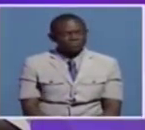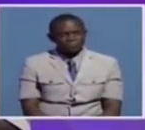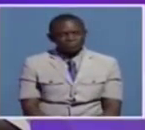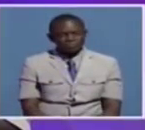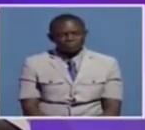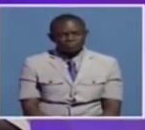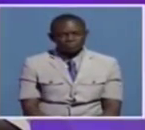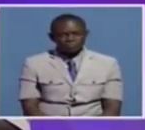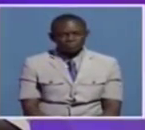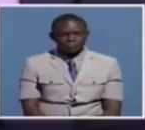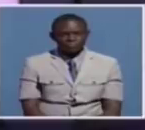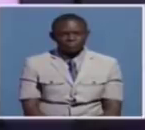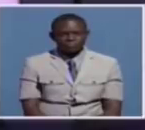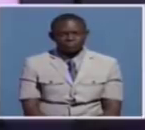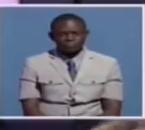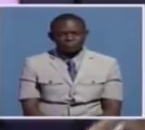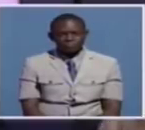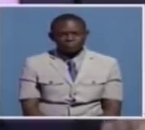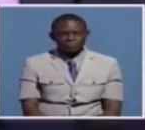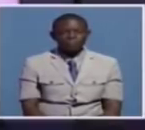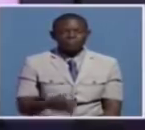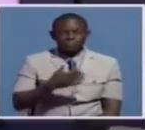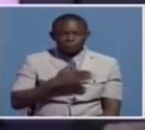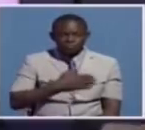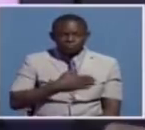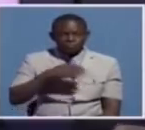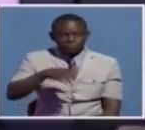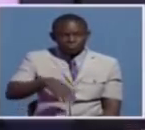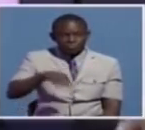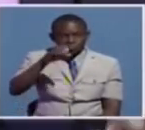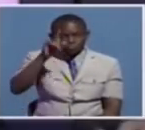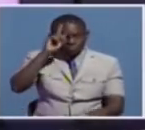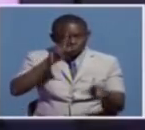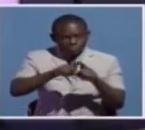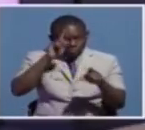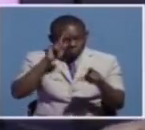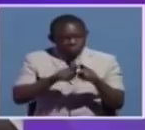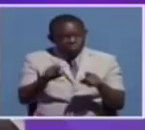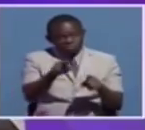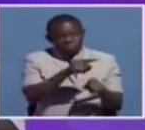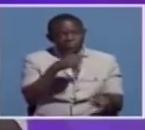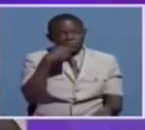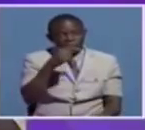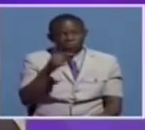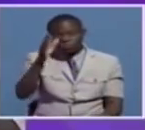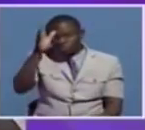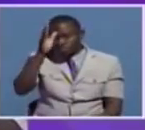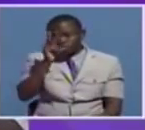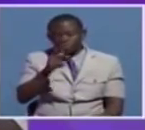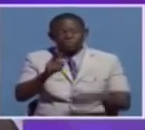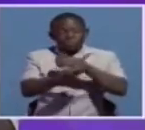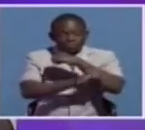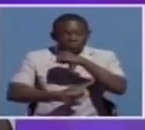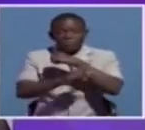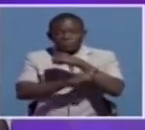law. And my older brothers told me that they were actually whipped as they were growing up to keep them in line. I never got whipped. In State House?